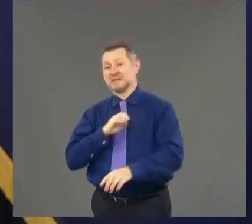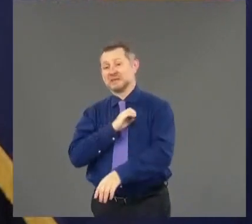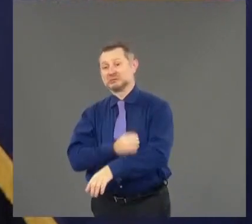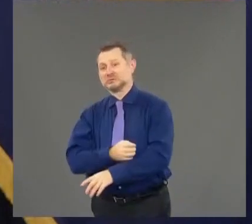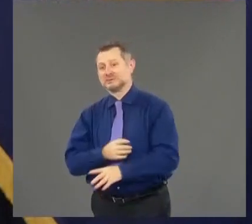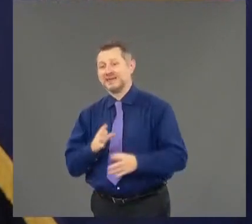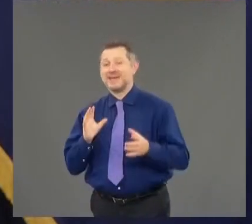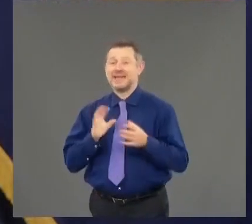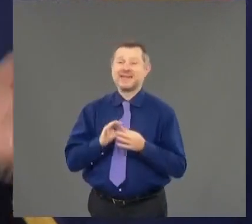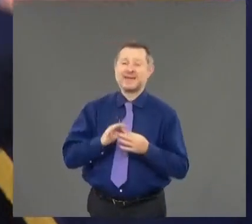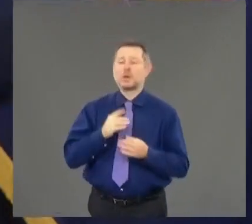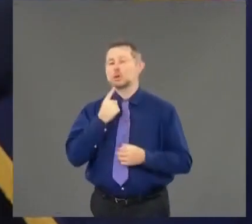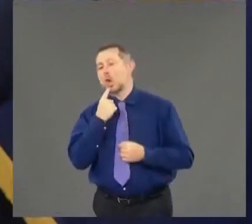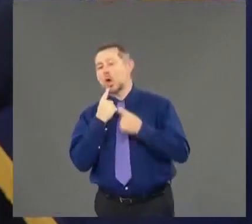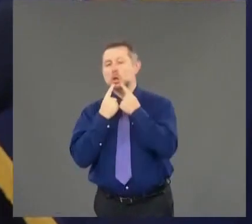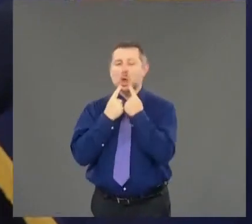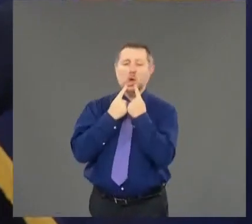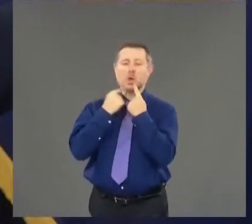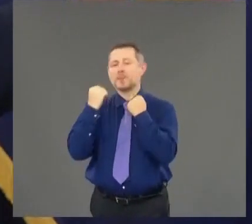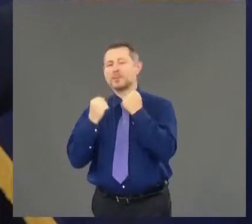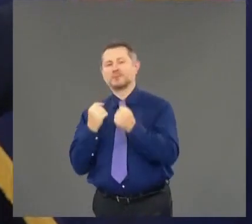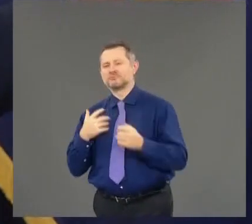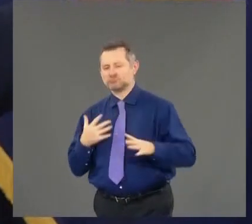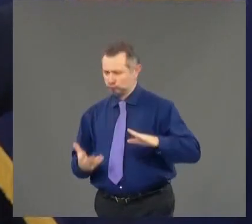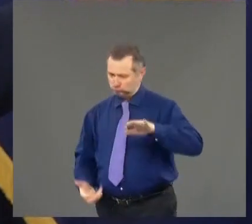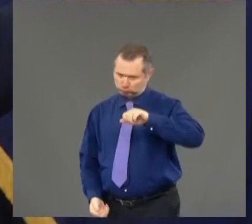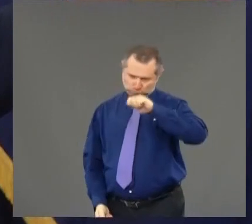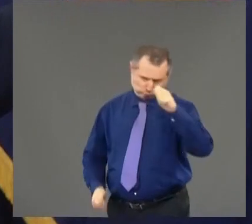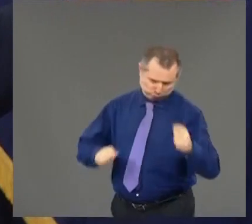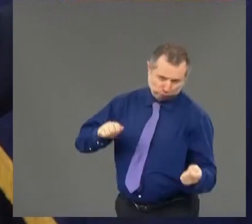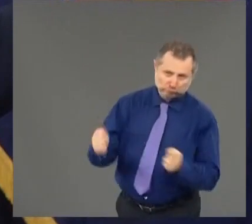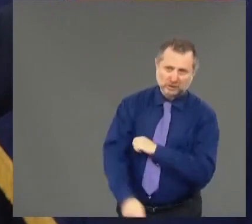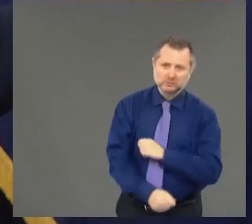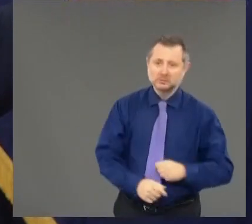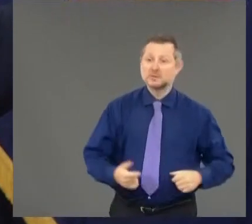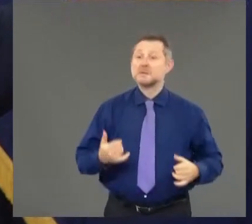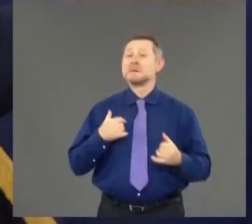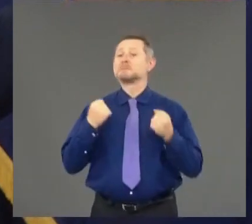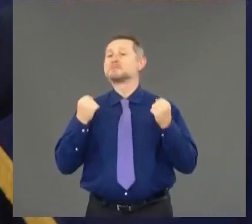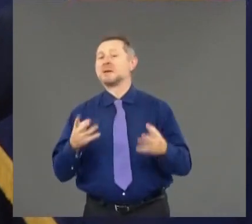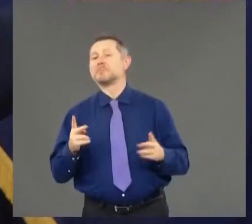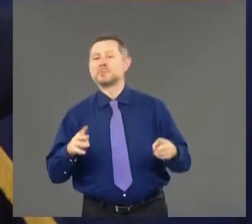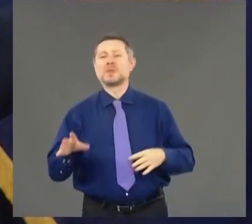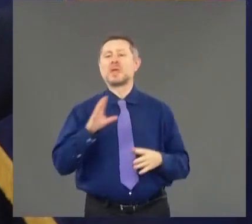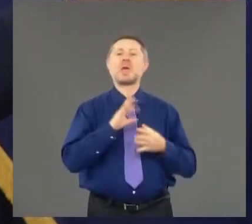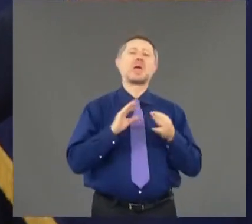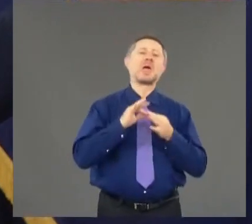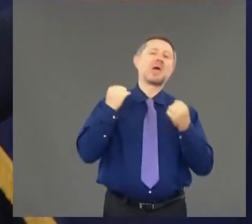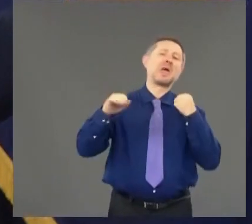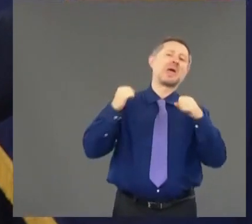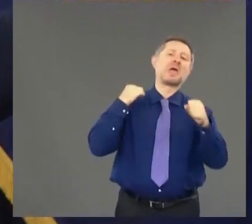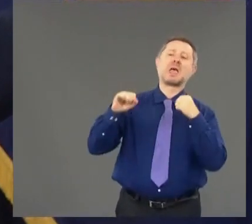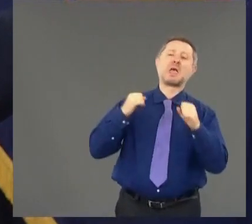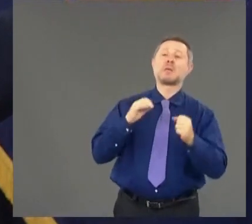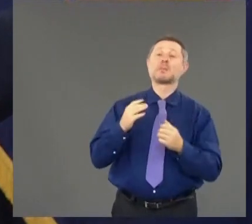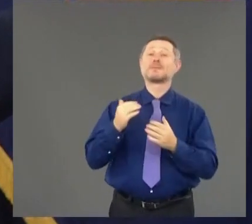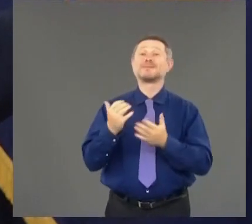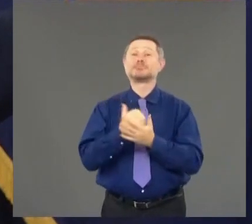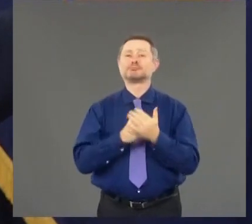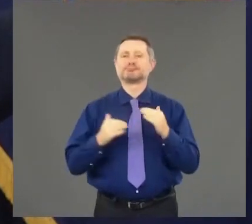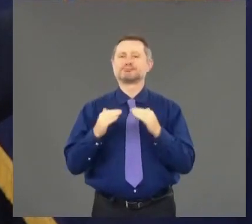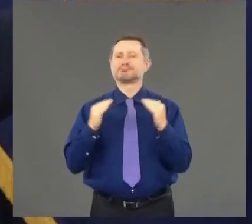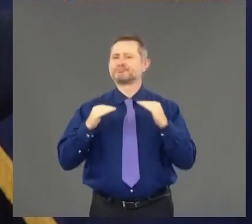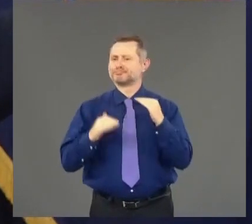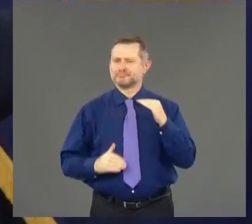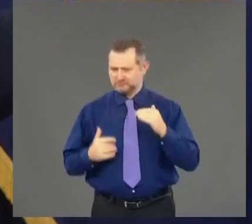change. I had many protests about income inequality. I wrote a lot of op-ed articles about income inequality.